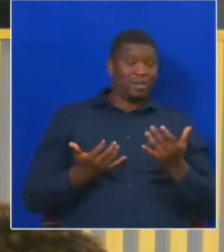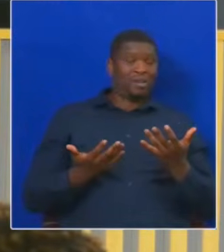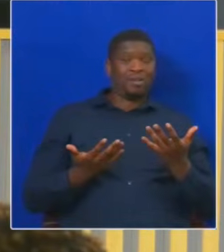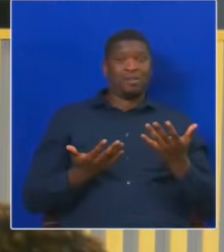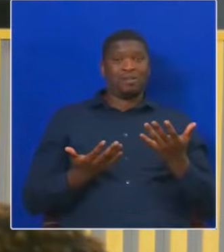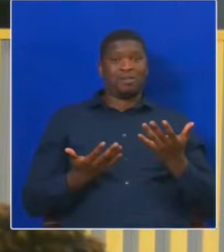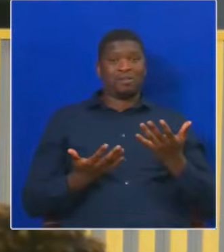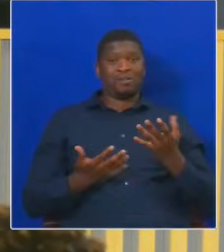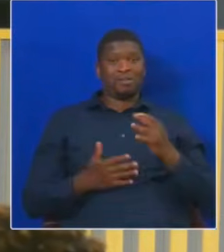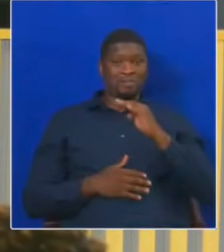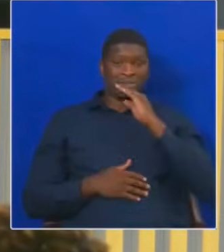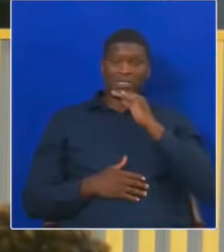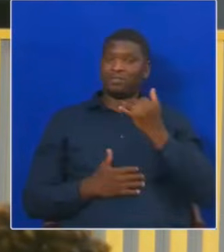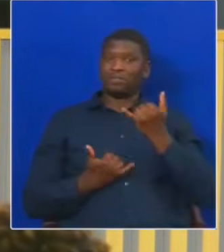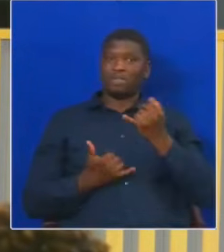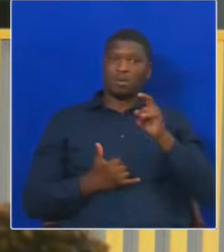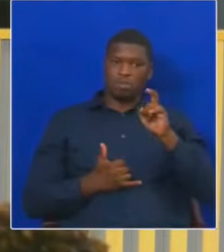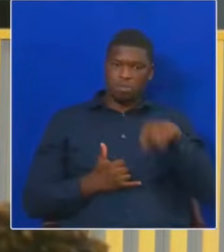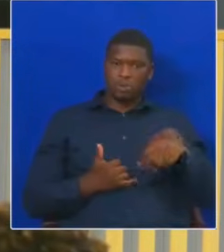our legal services